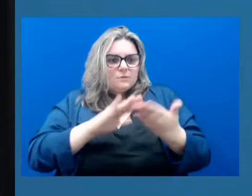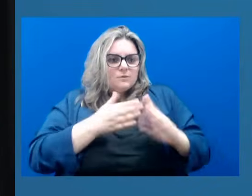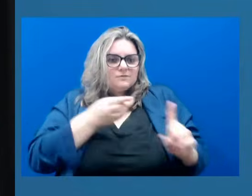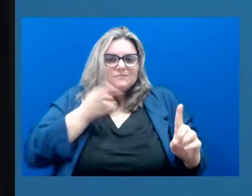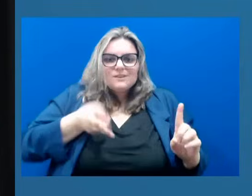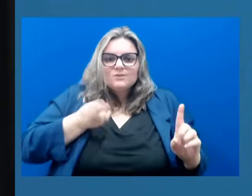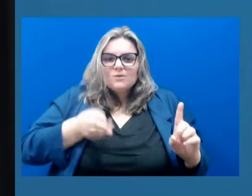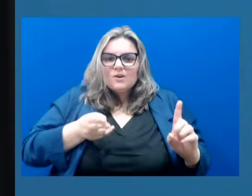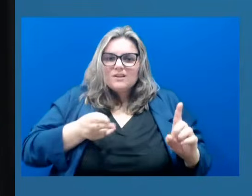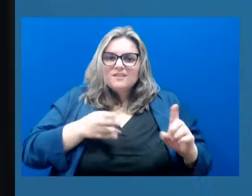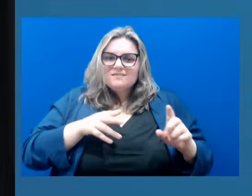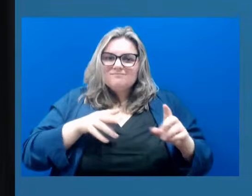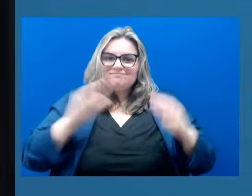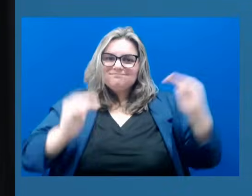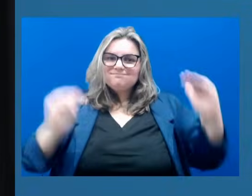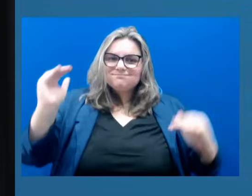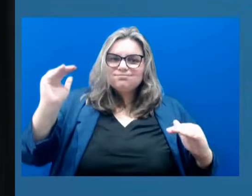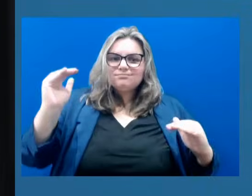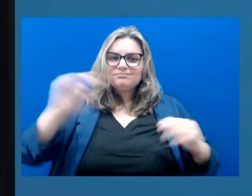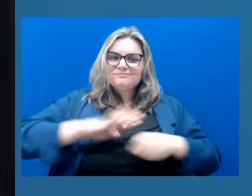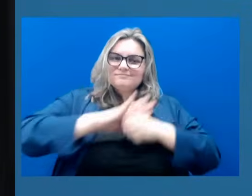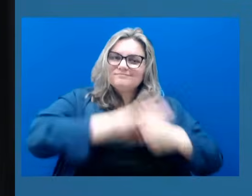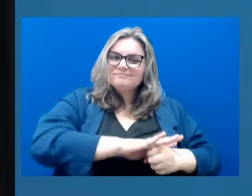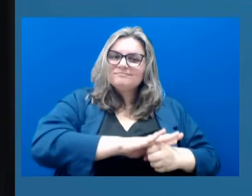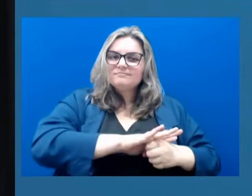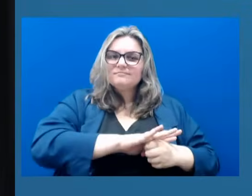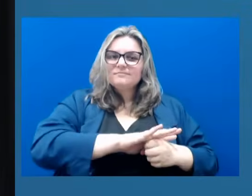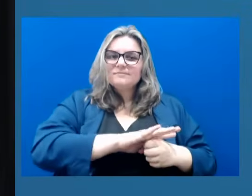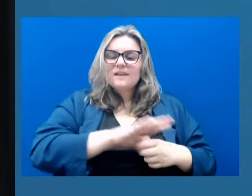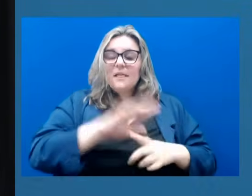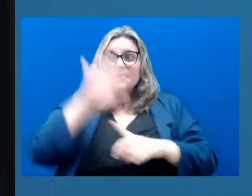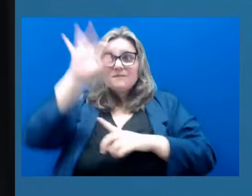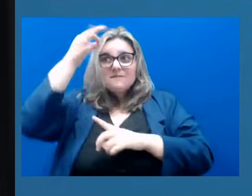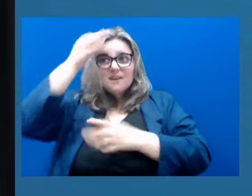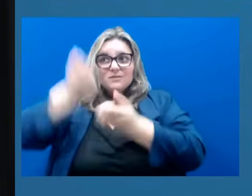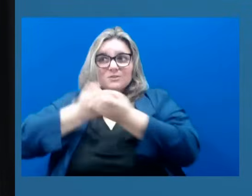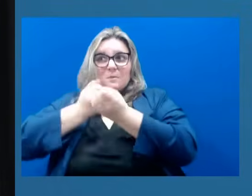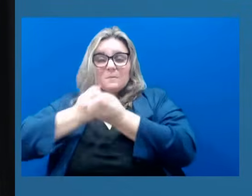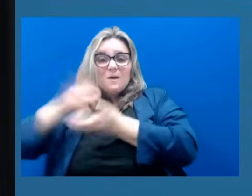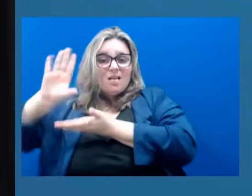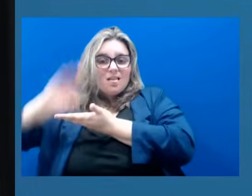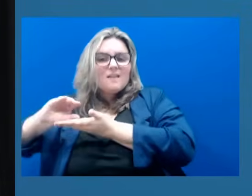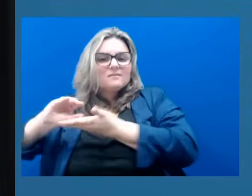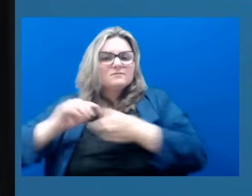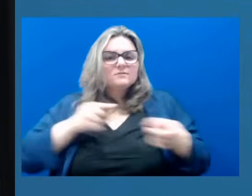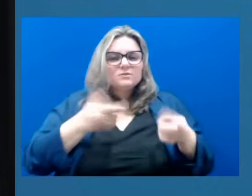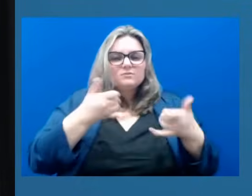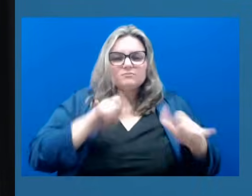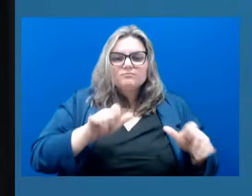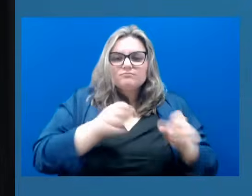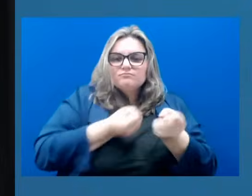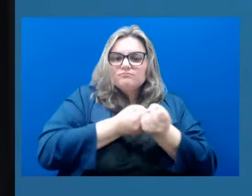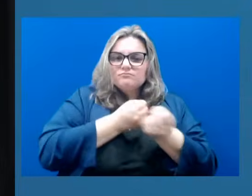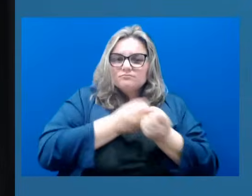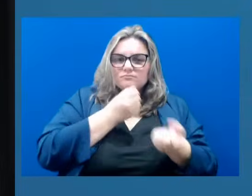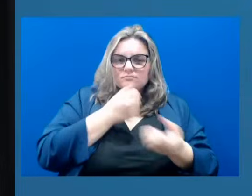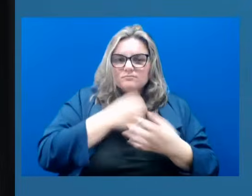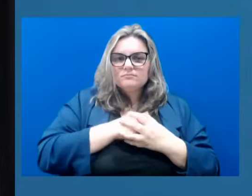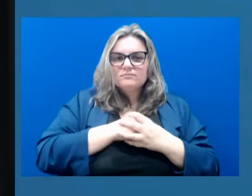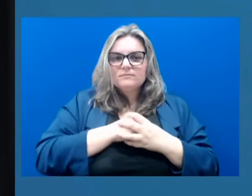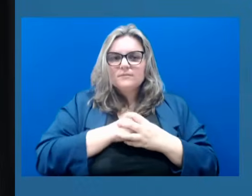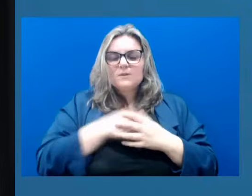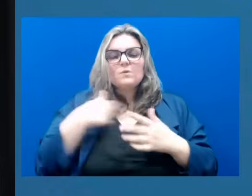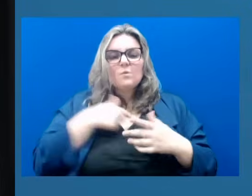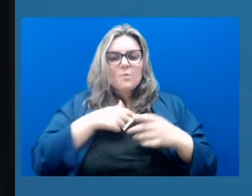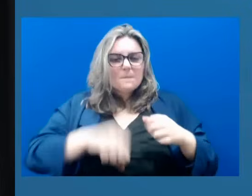marginalized, even when that federal support falls short. Westchester County is proud to stand along you, Governor Hochul, with the great